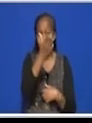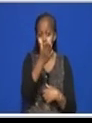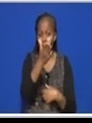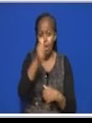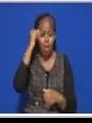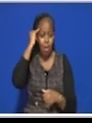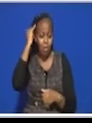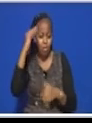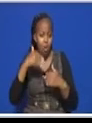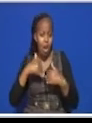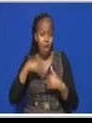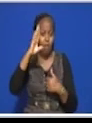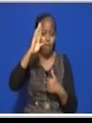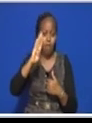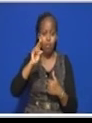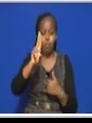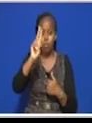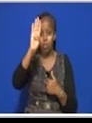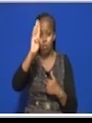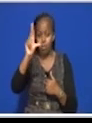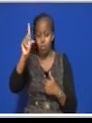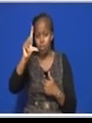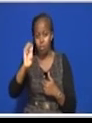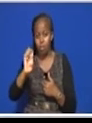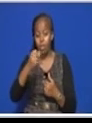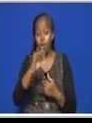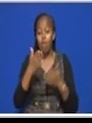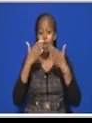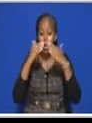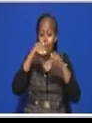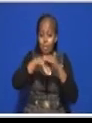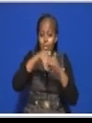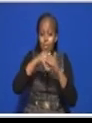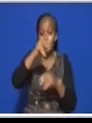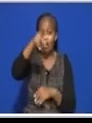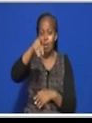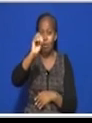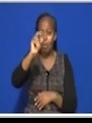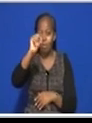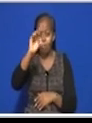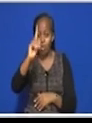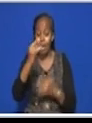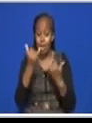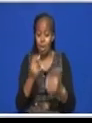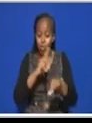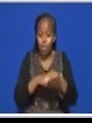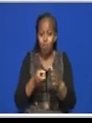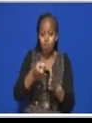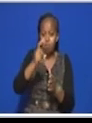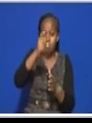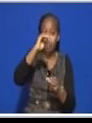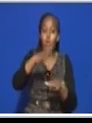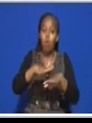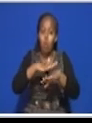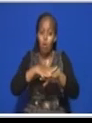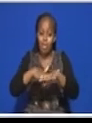Imagine a bubble of air inside a pond. Now, as it rises to the surface, it is